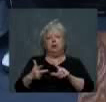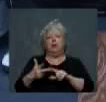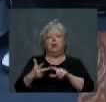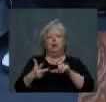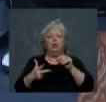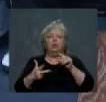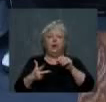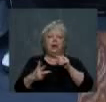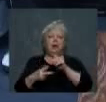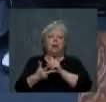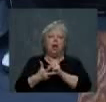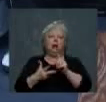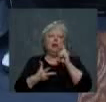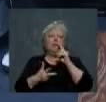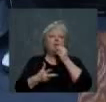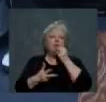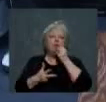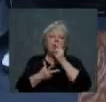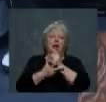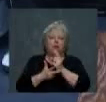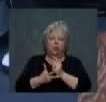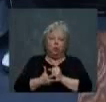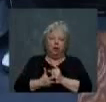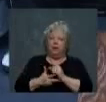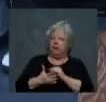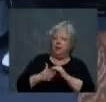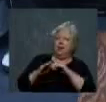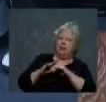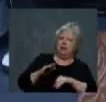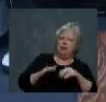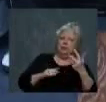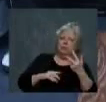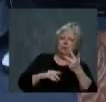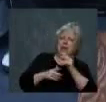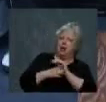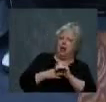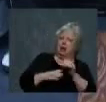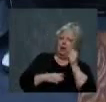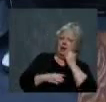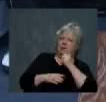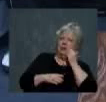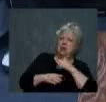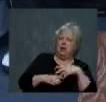$20 for food per week, which by the way is less than $3 a day to eat on,